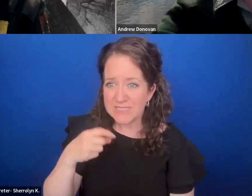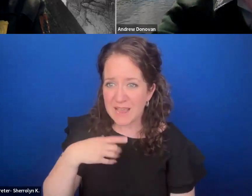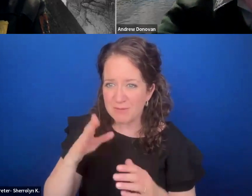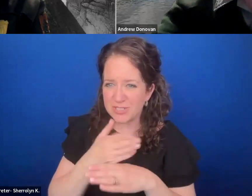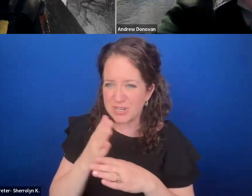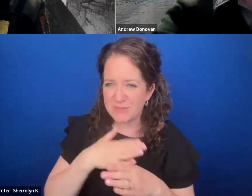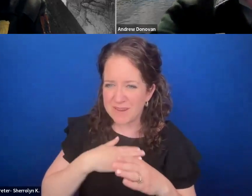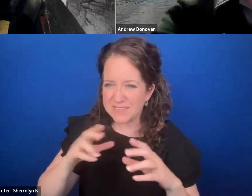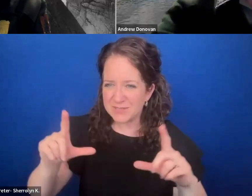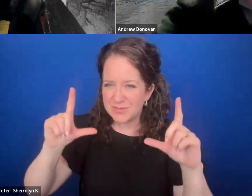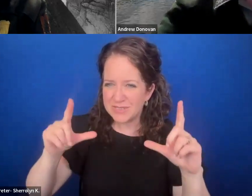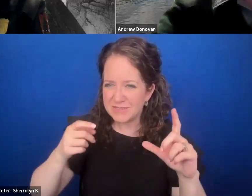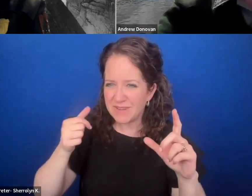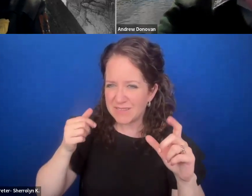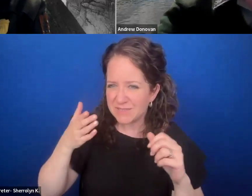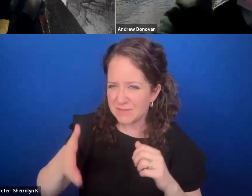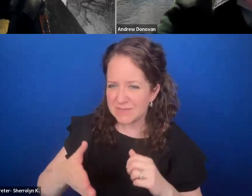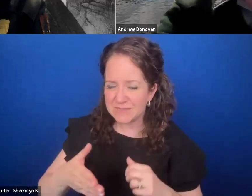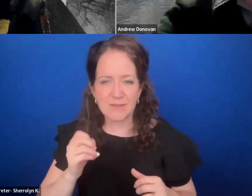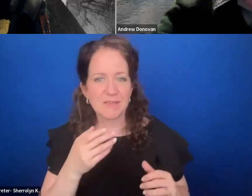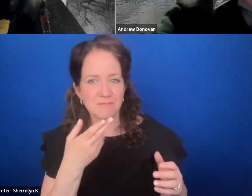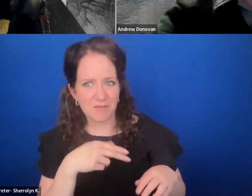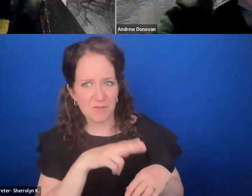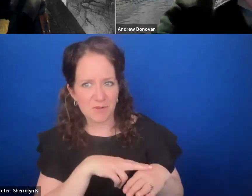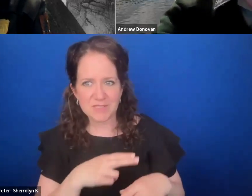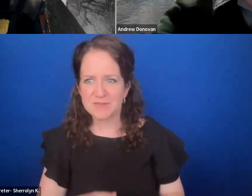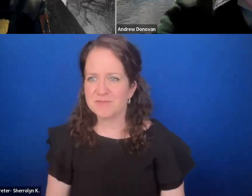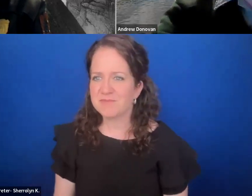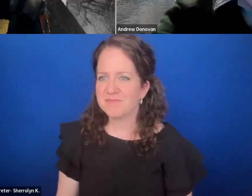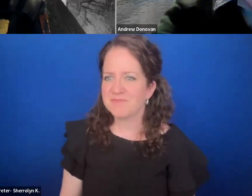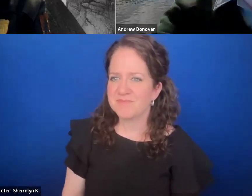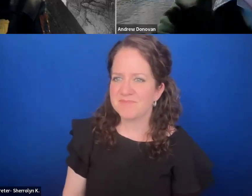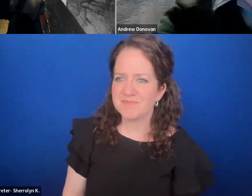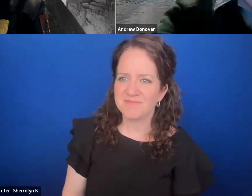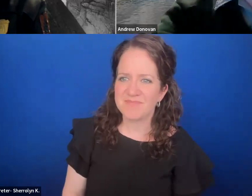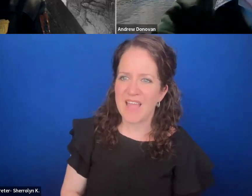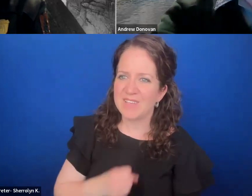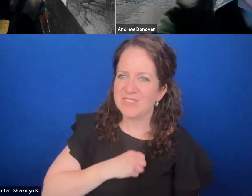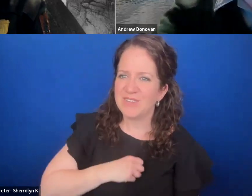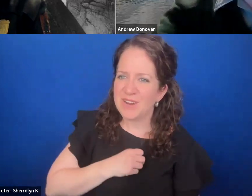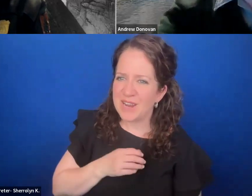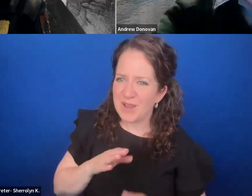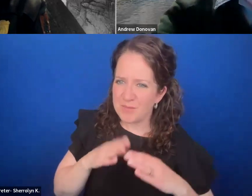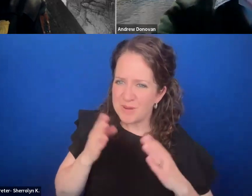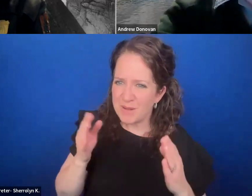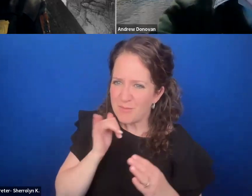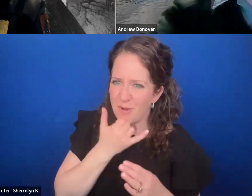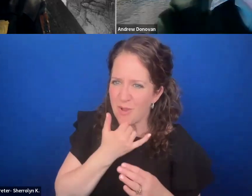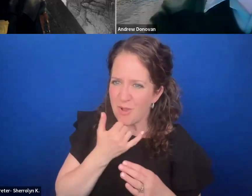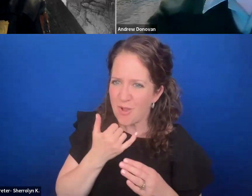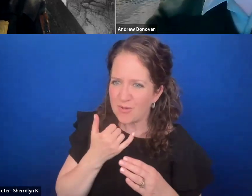quickly. Yeah, of course. I'm sorry, I opened the wrong window. Here we go.